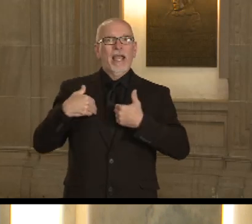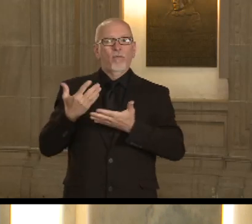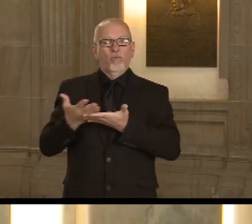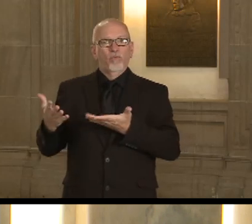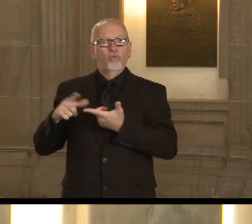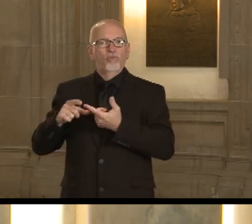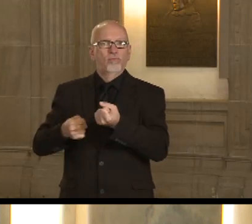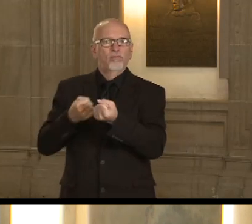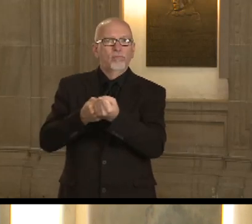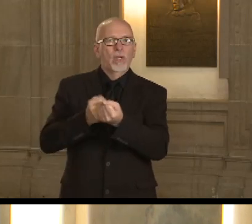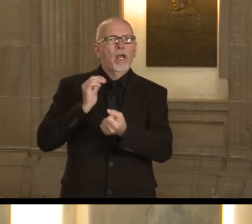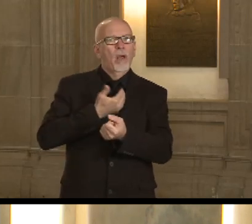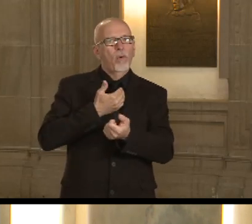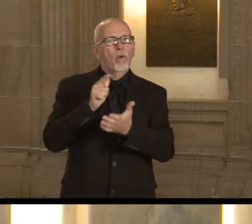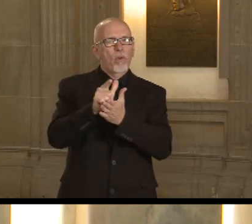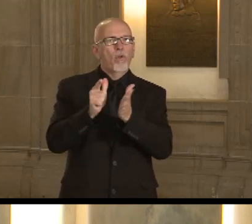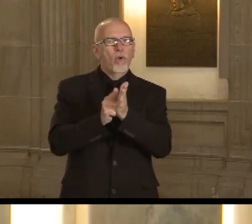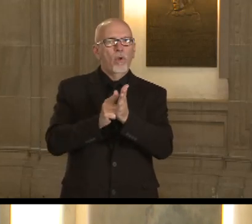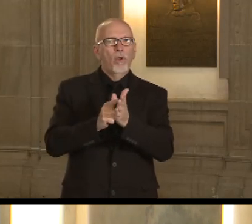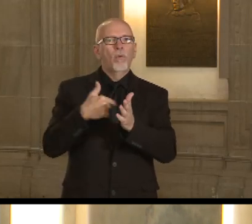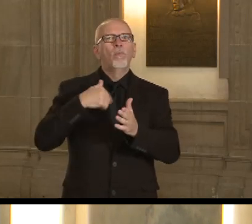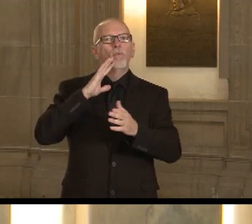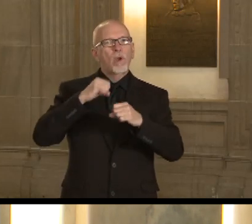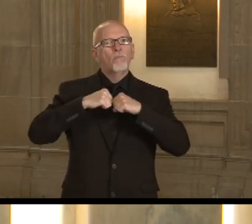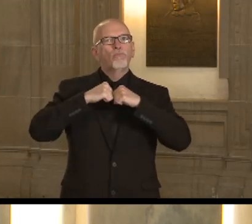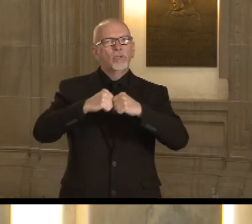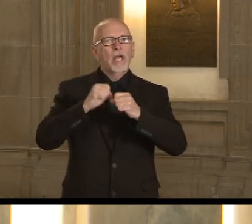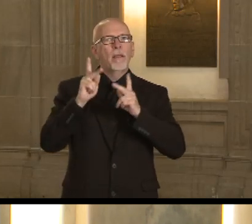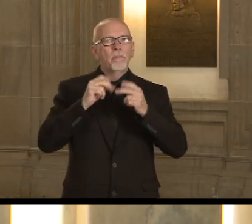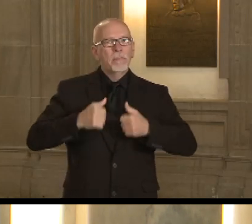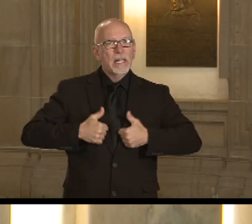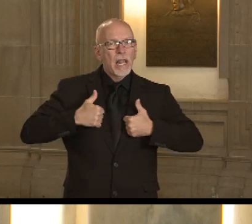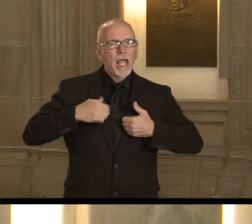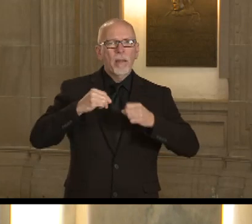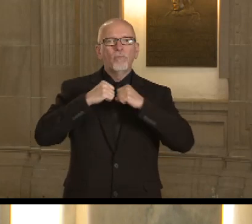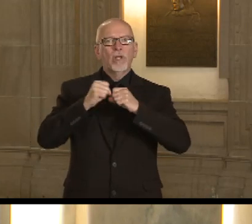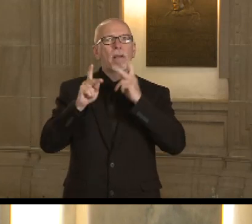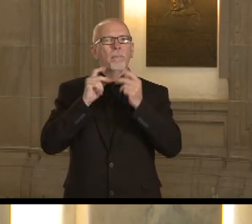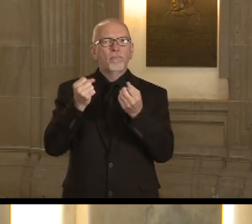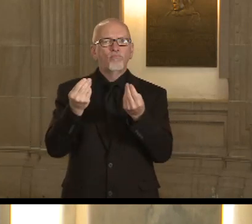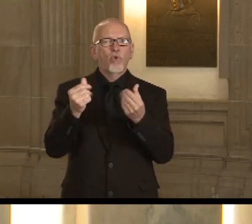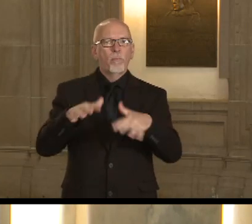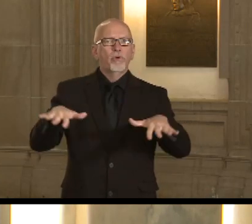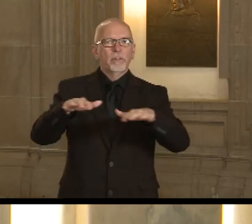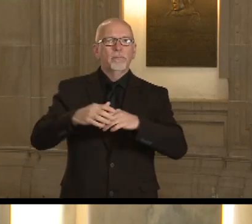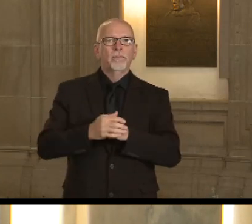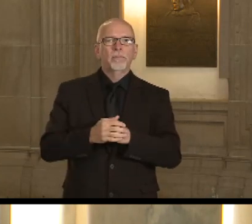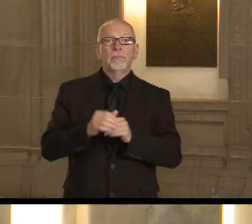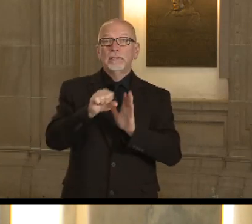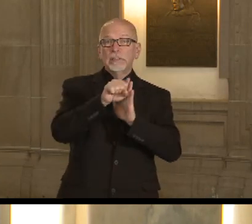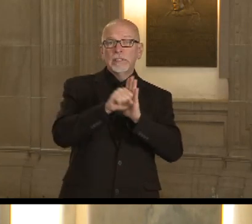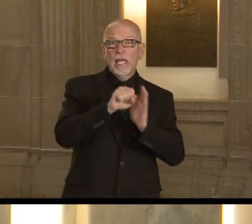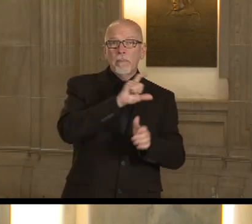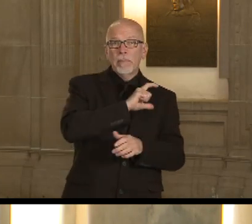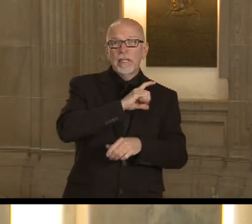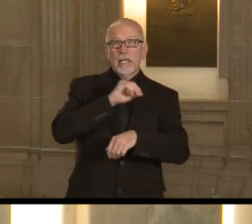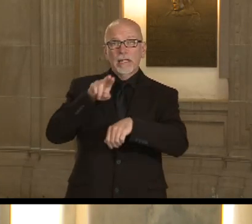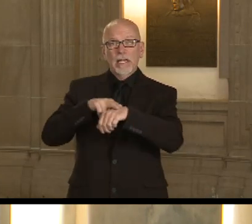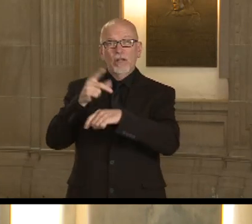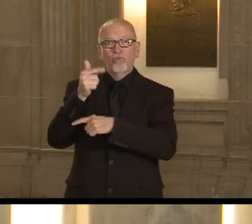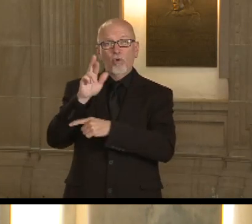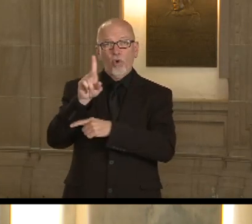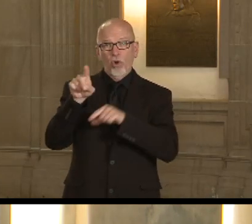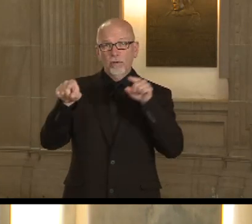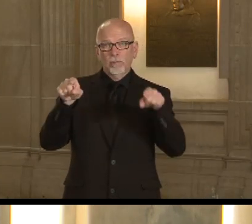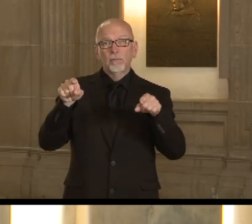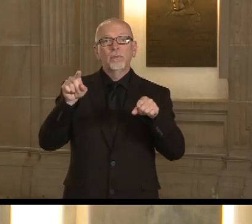the rule of law and protect lives and property. Our state police and National Guard personnel